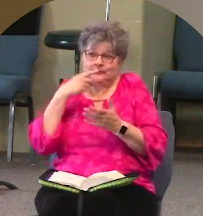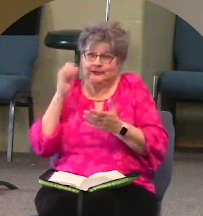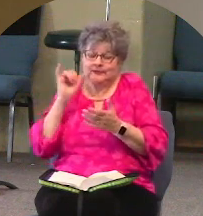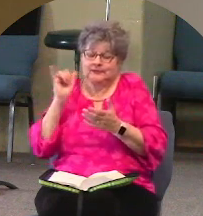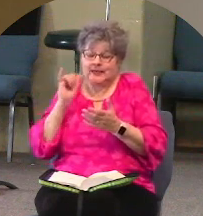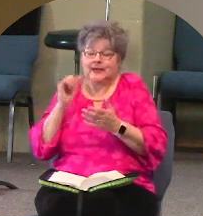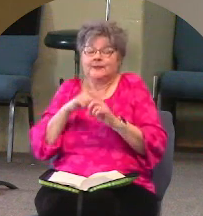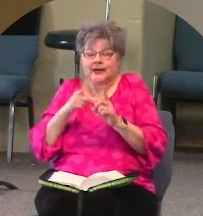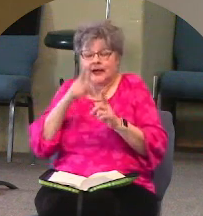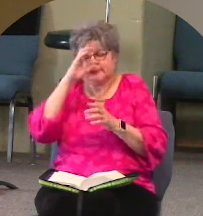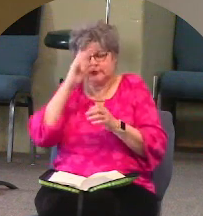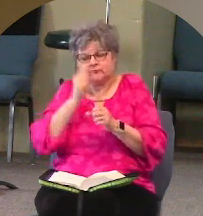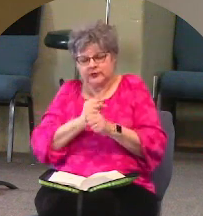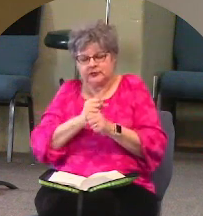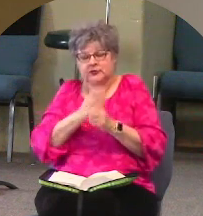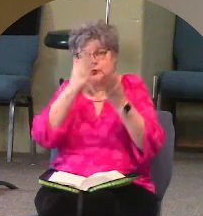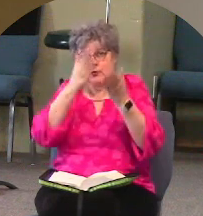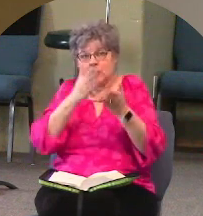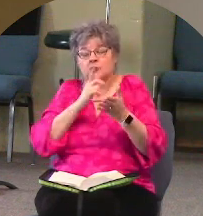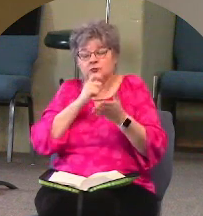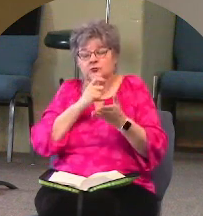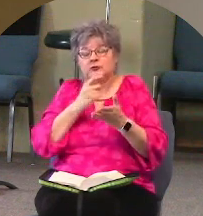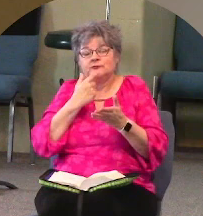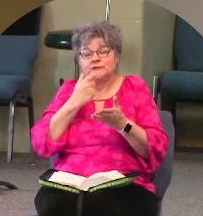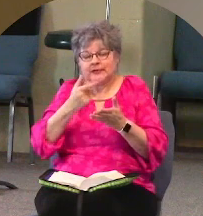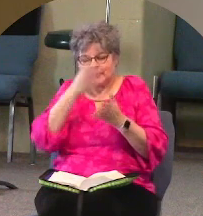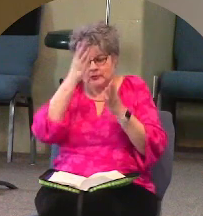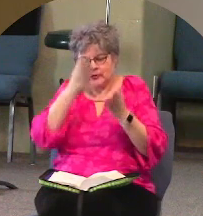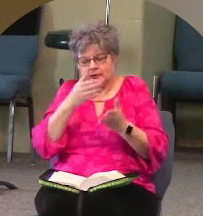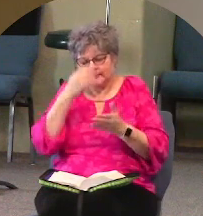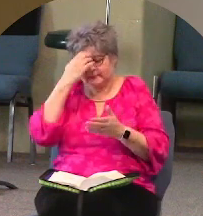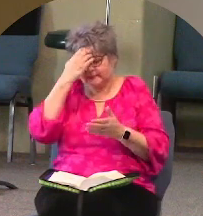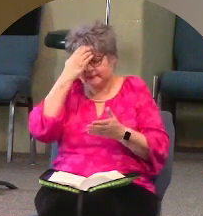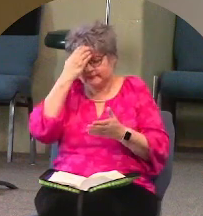trust that you are who you say you are.